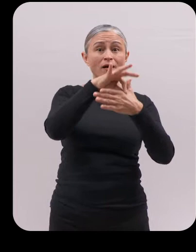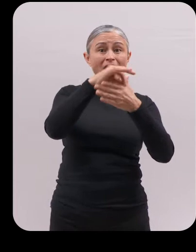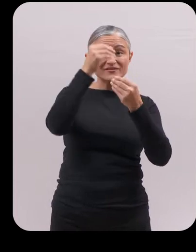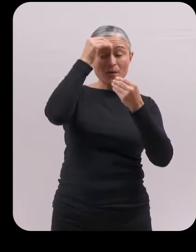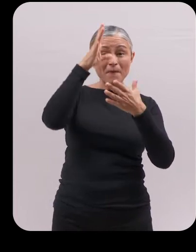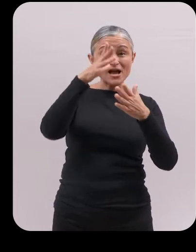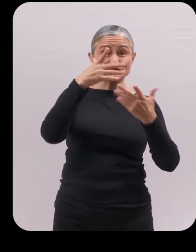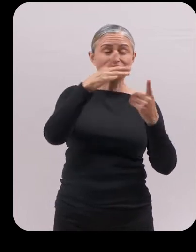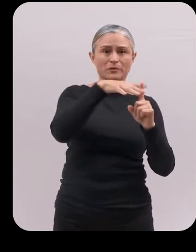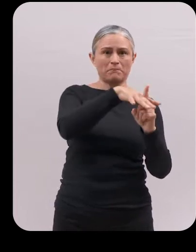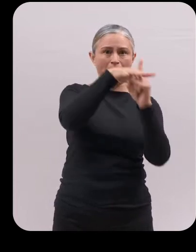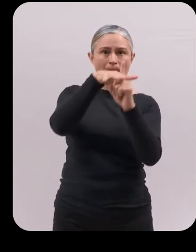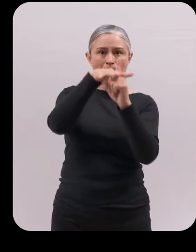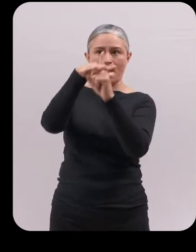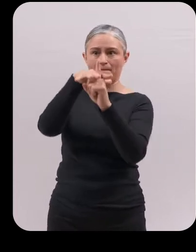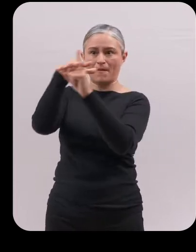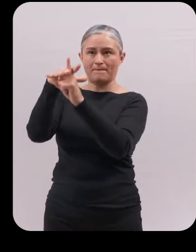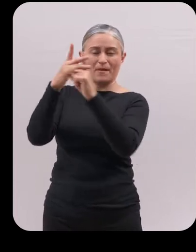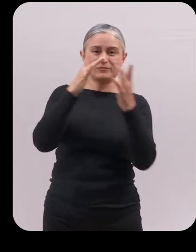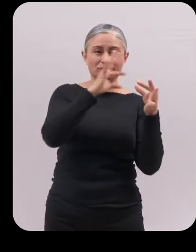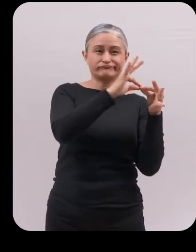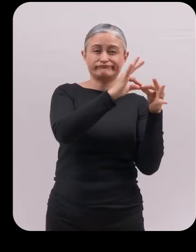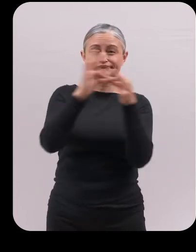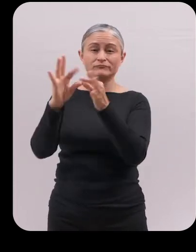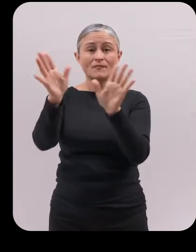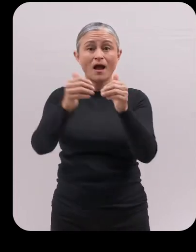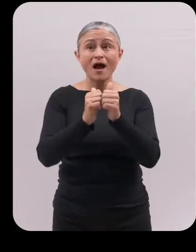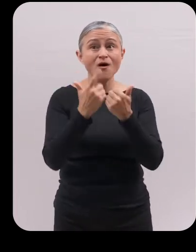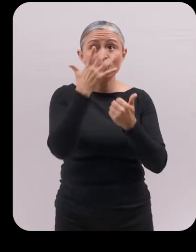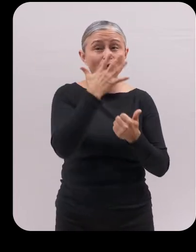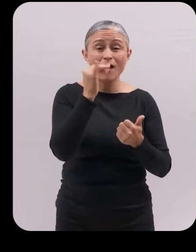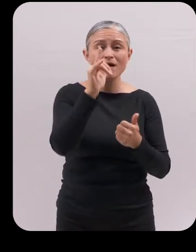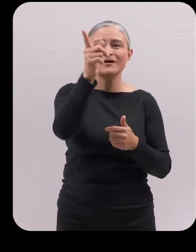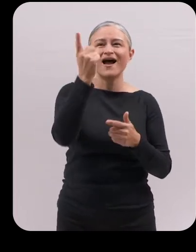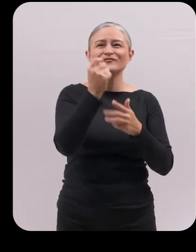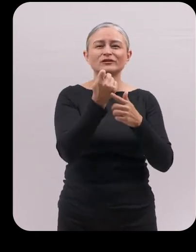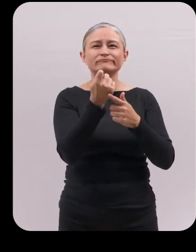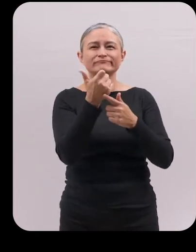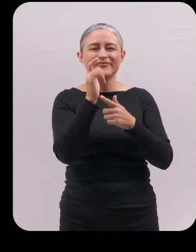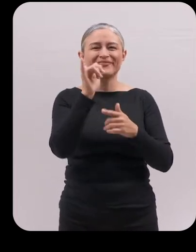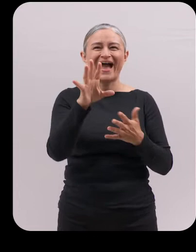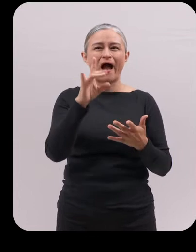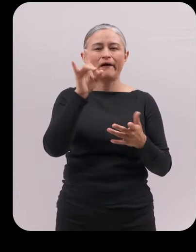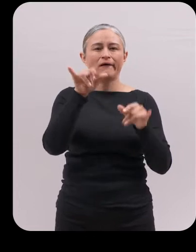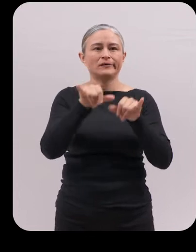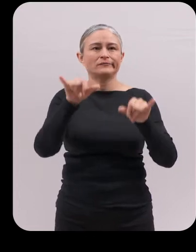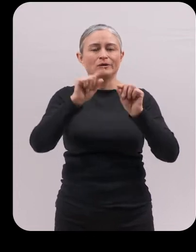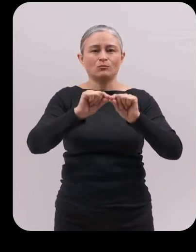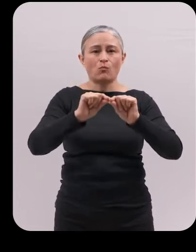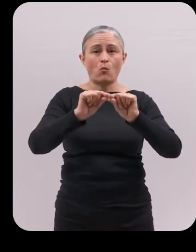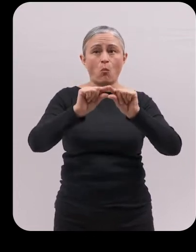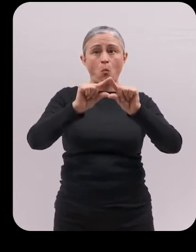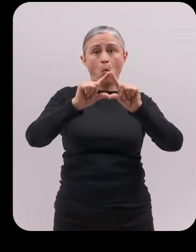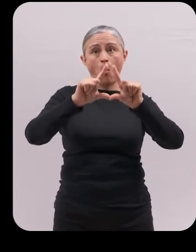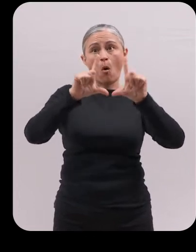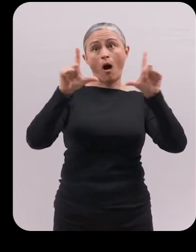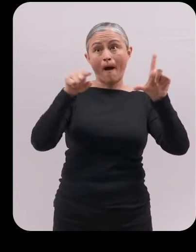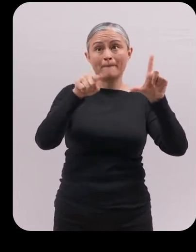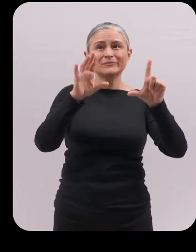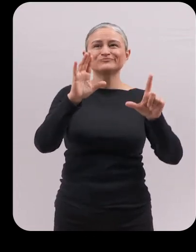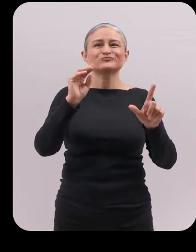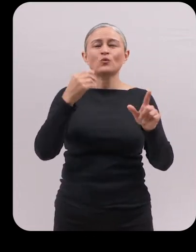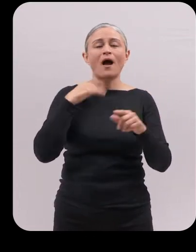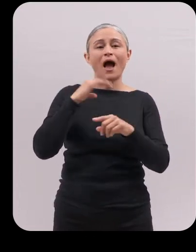you. To achieve this, we first need to get rid of those tiresome page loads. Our new Speculation Rules API will